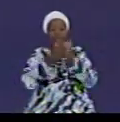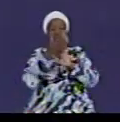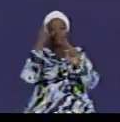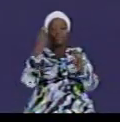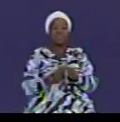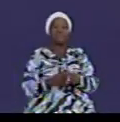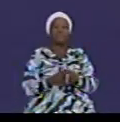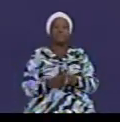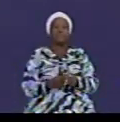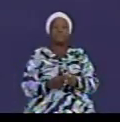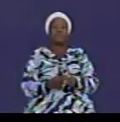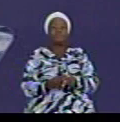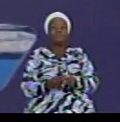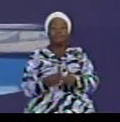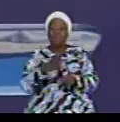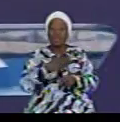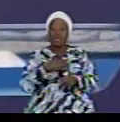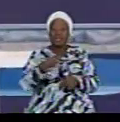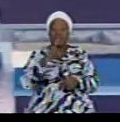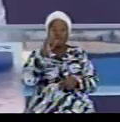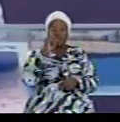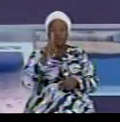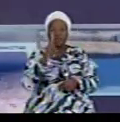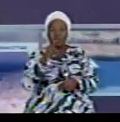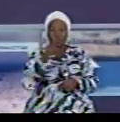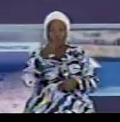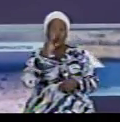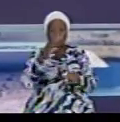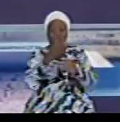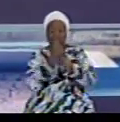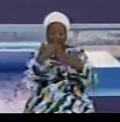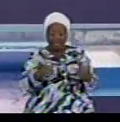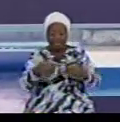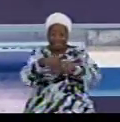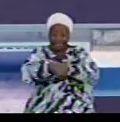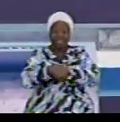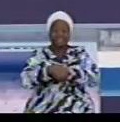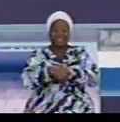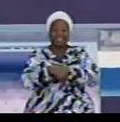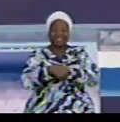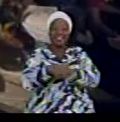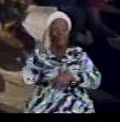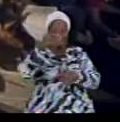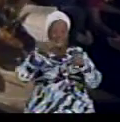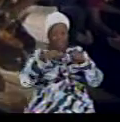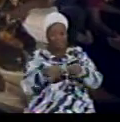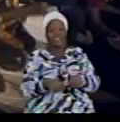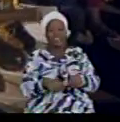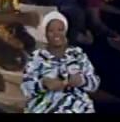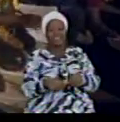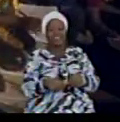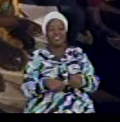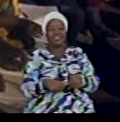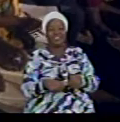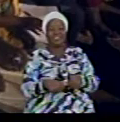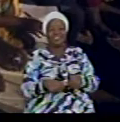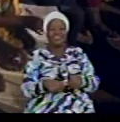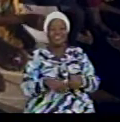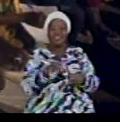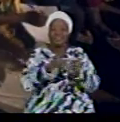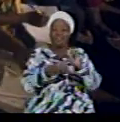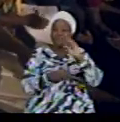name. And the one you are going to get tonight will abide.